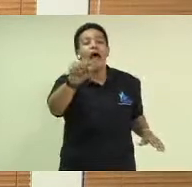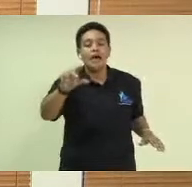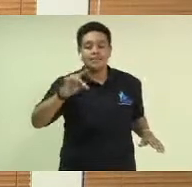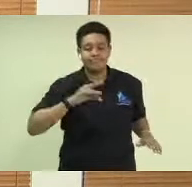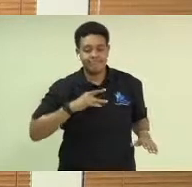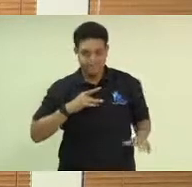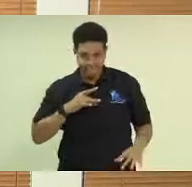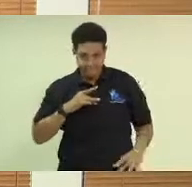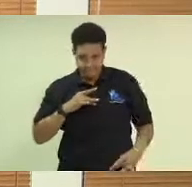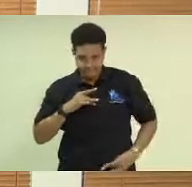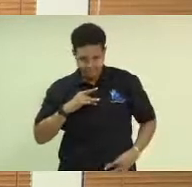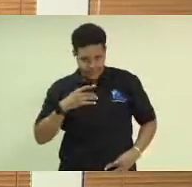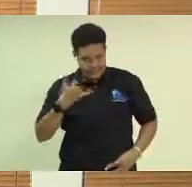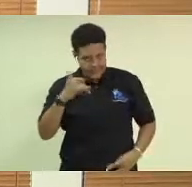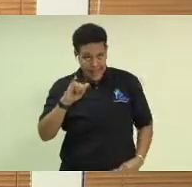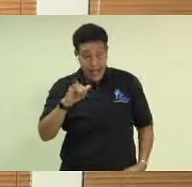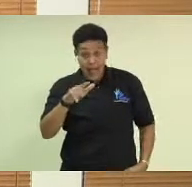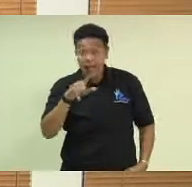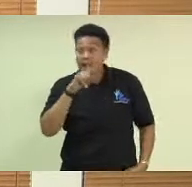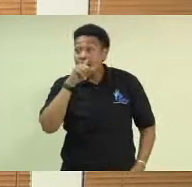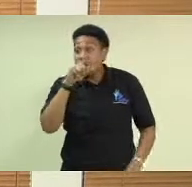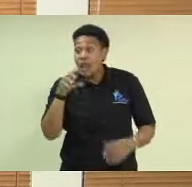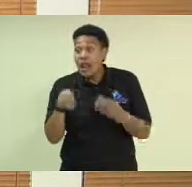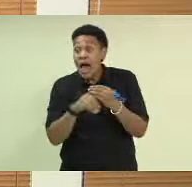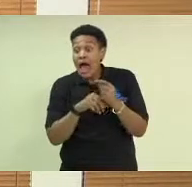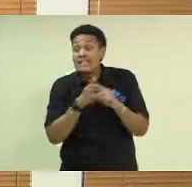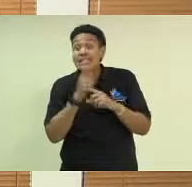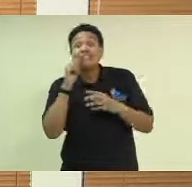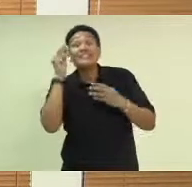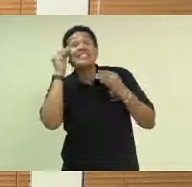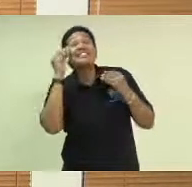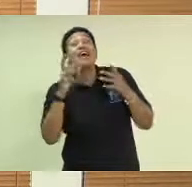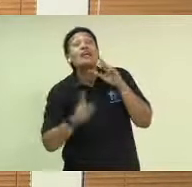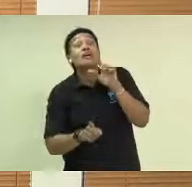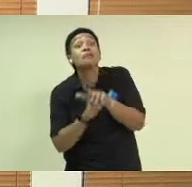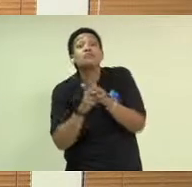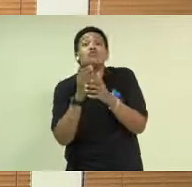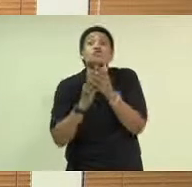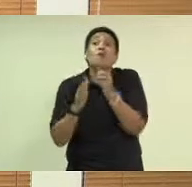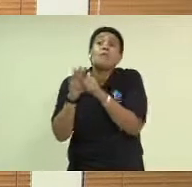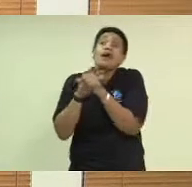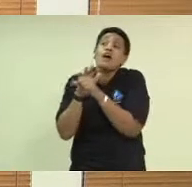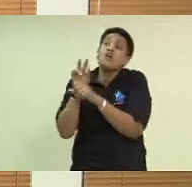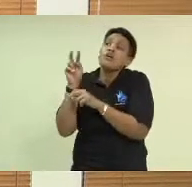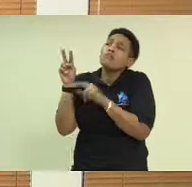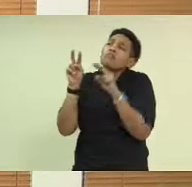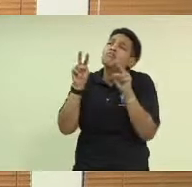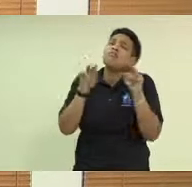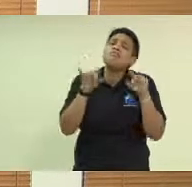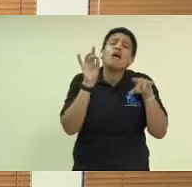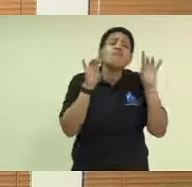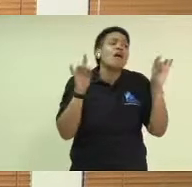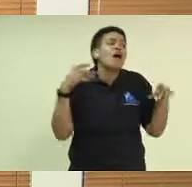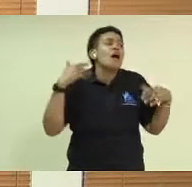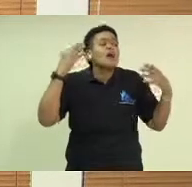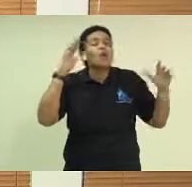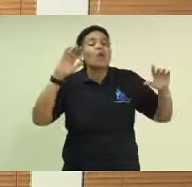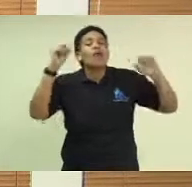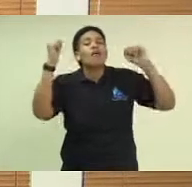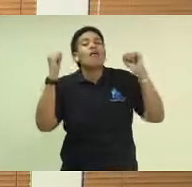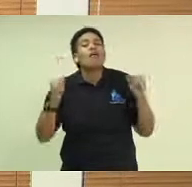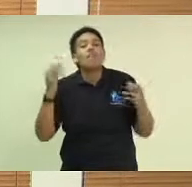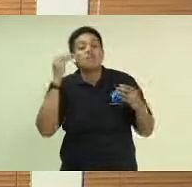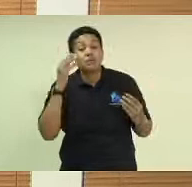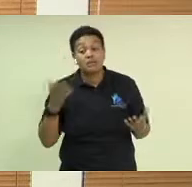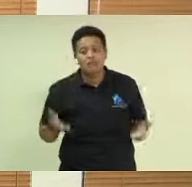still get the virus. And indeed, the data coming out of some jurisdictions, I don't know if we have any confirmatory